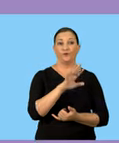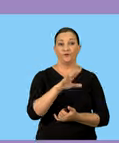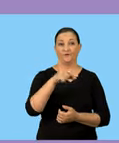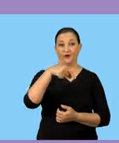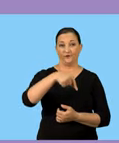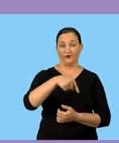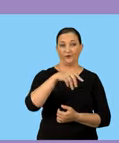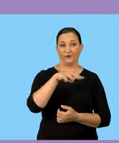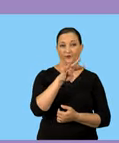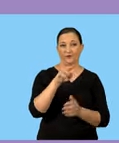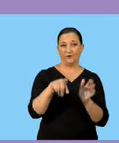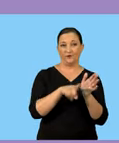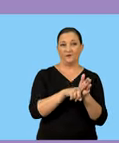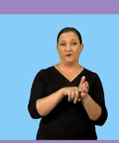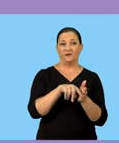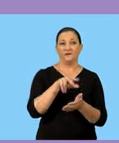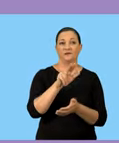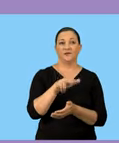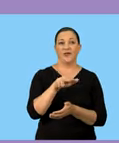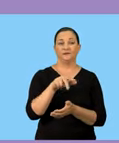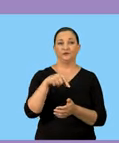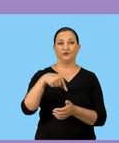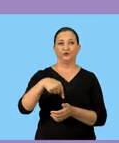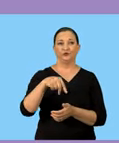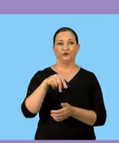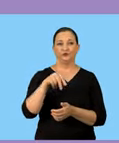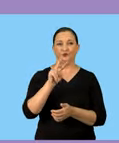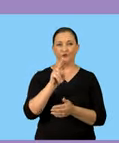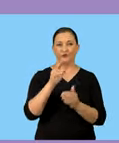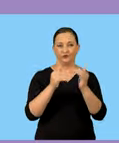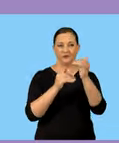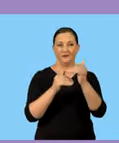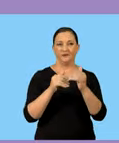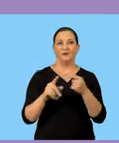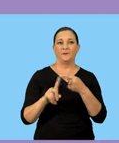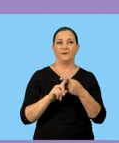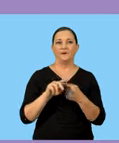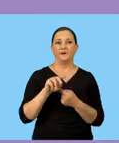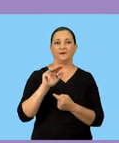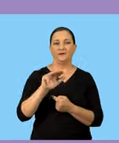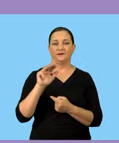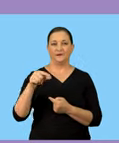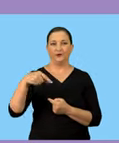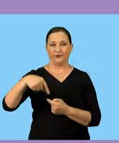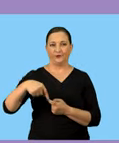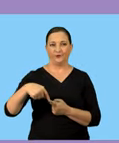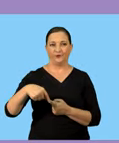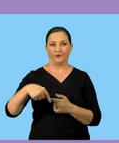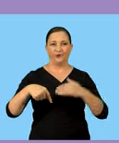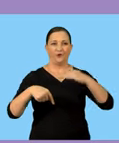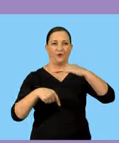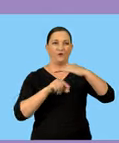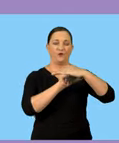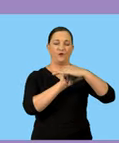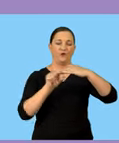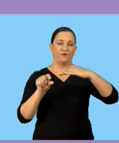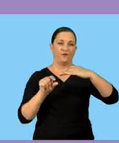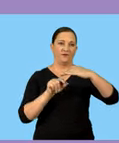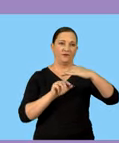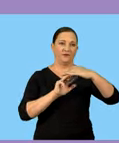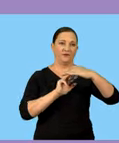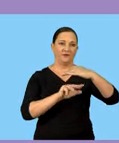Then the last one there, we have 45q exponent 4 minus 18q squared plus